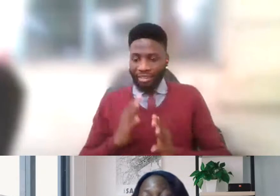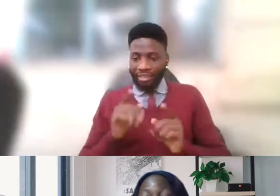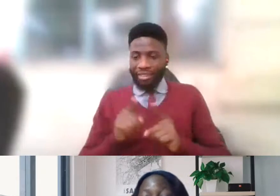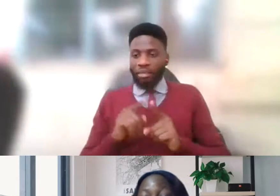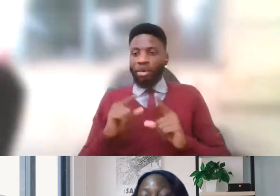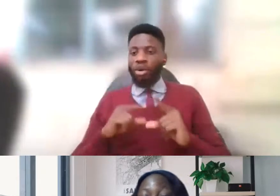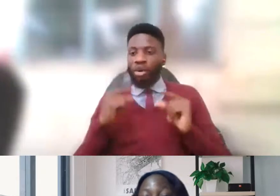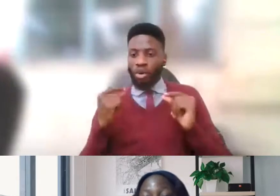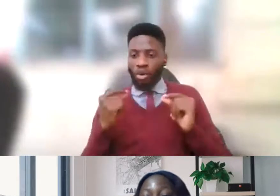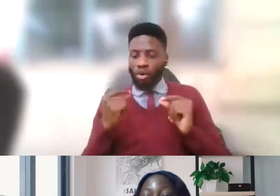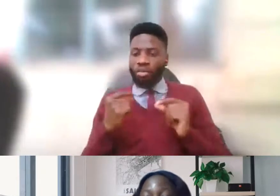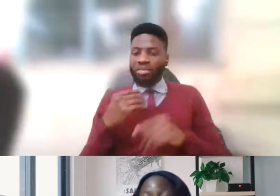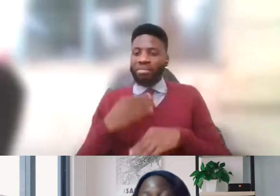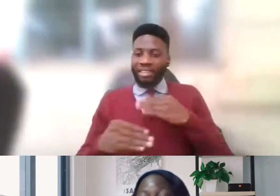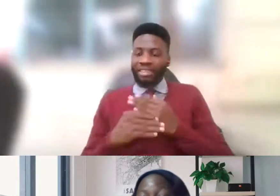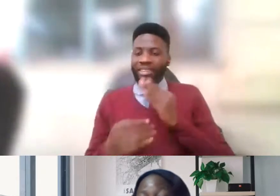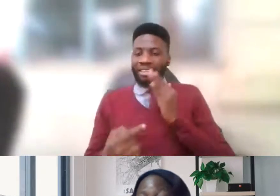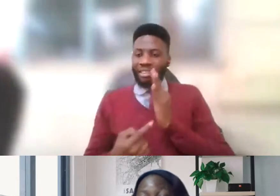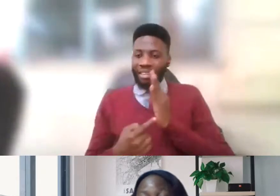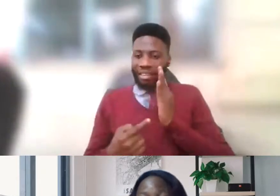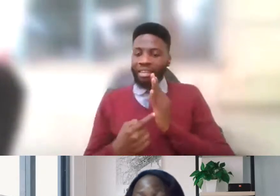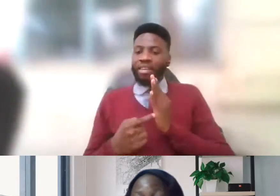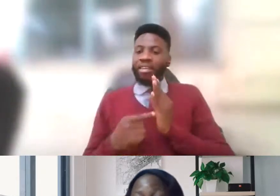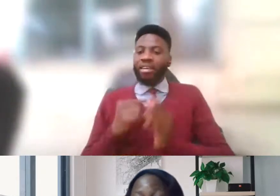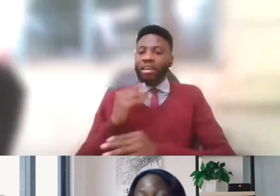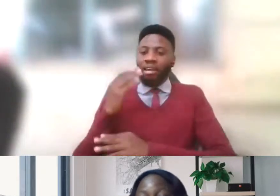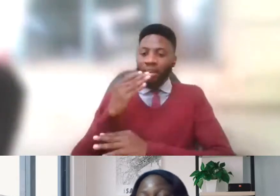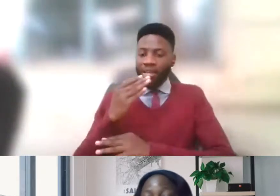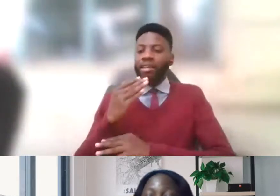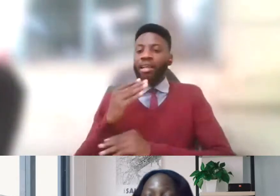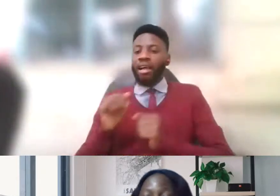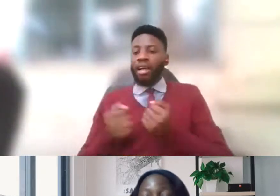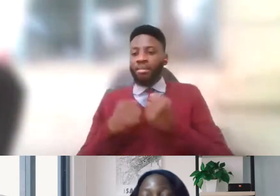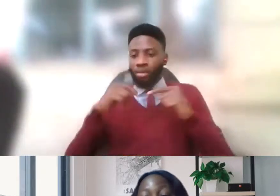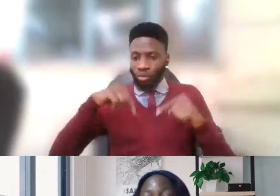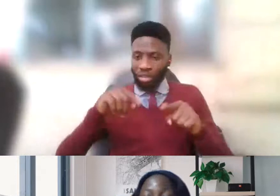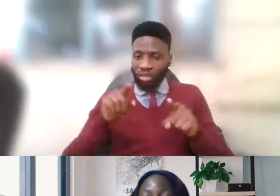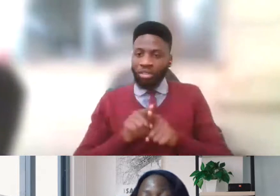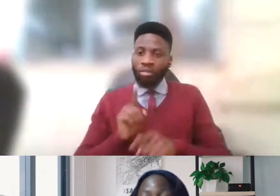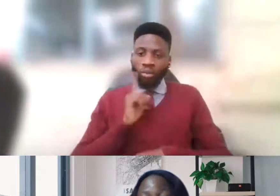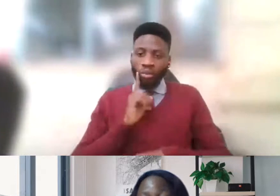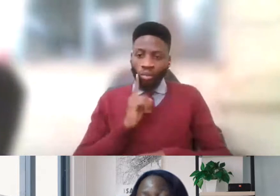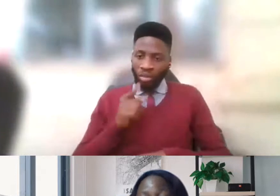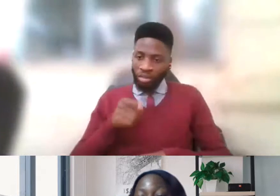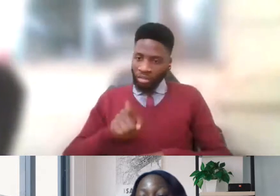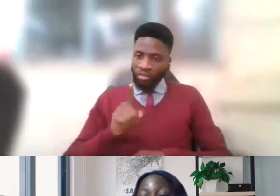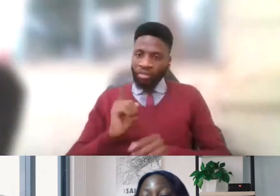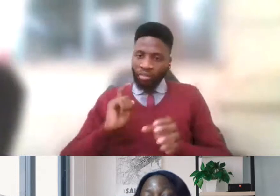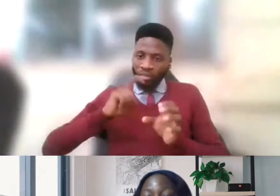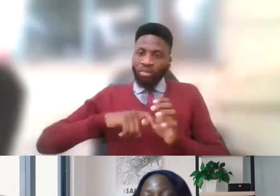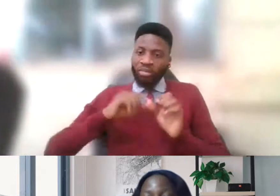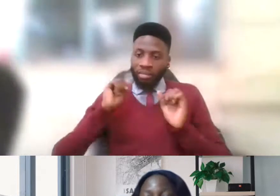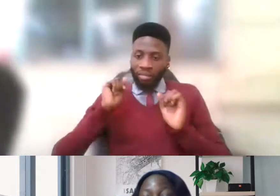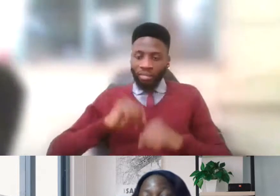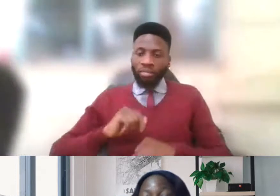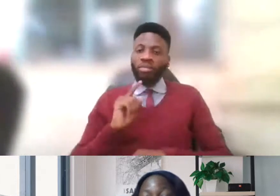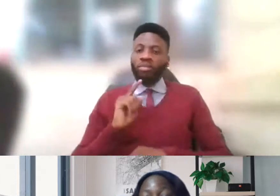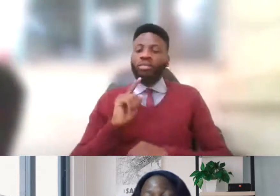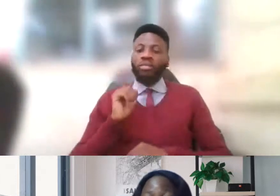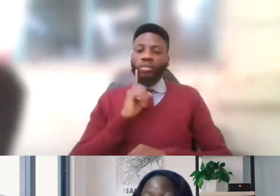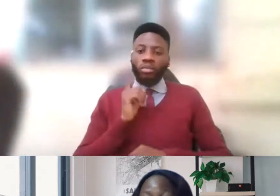perspective that I would add to what Peter's already done, and I'll pause there and hand over to the